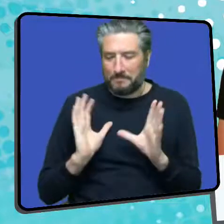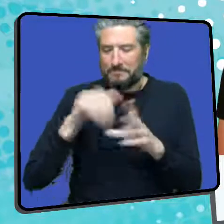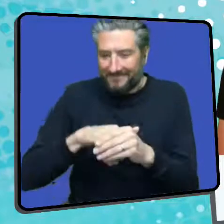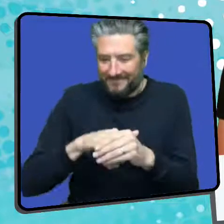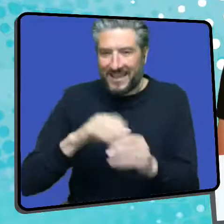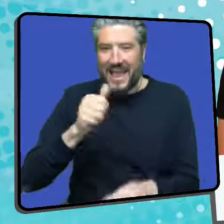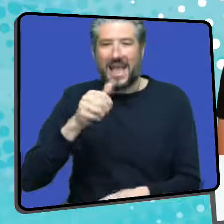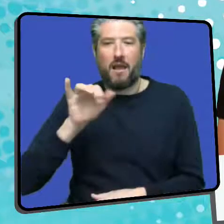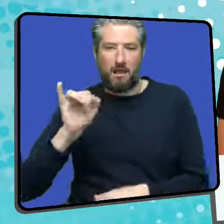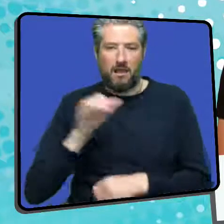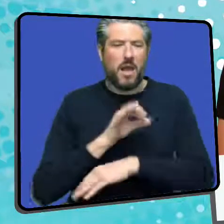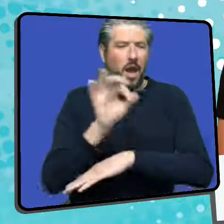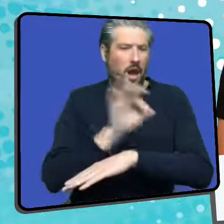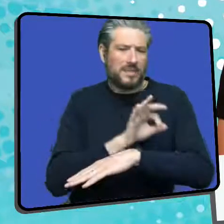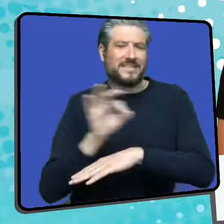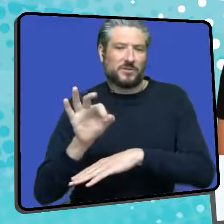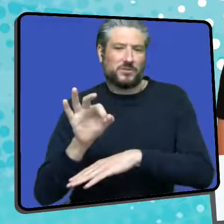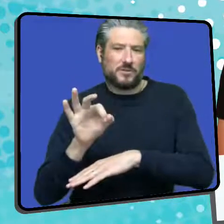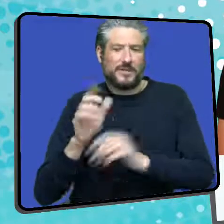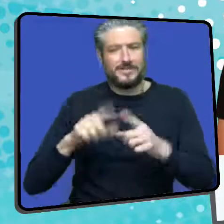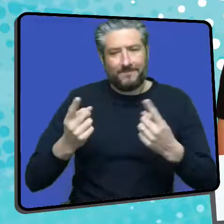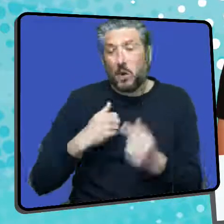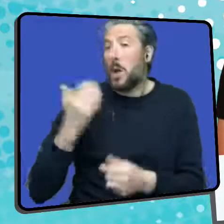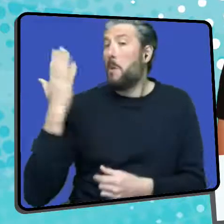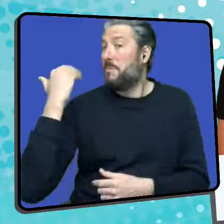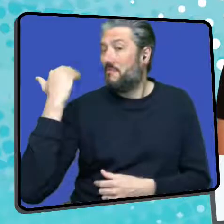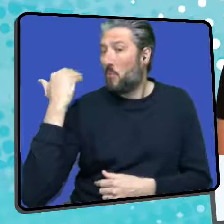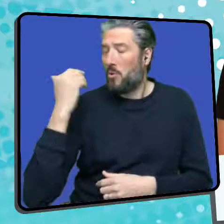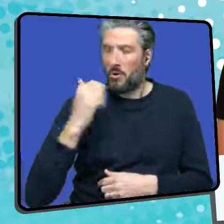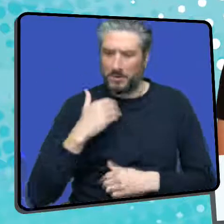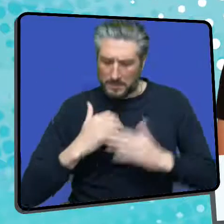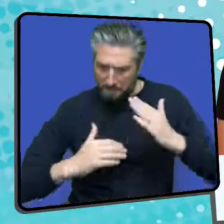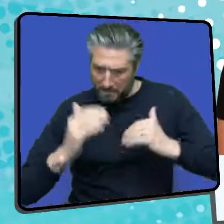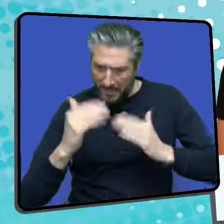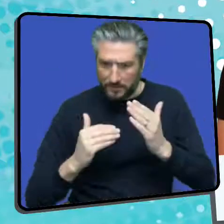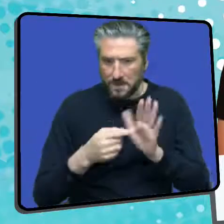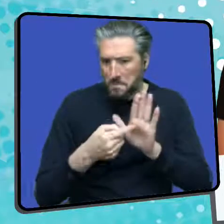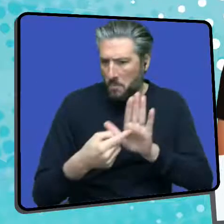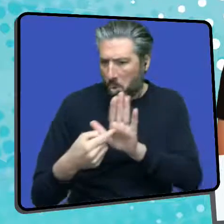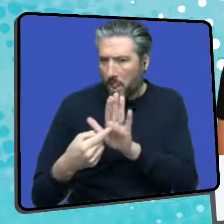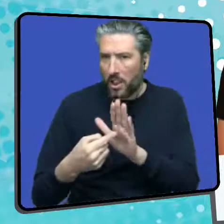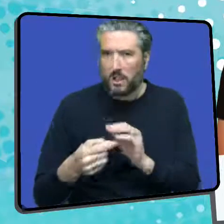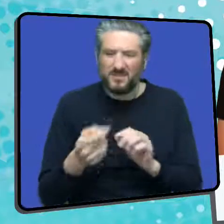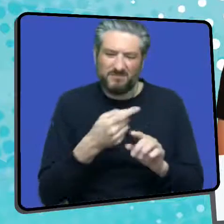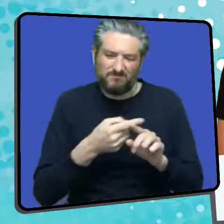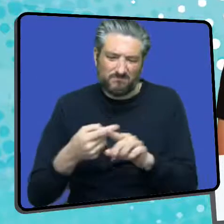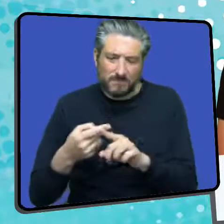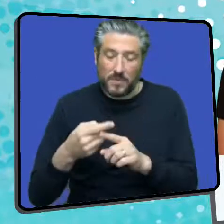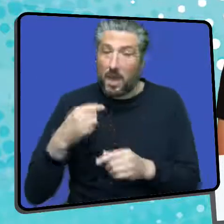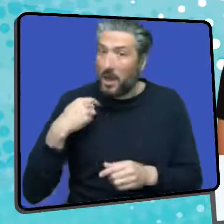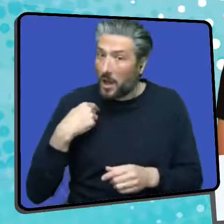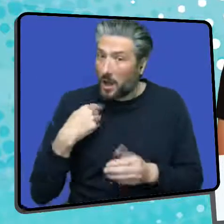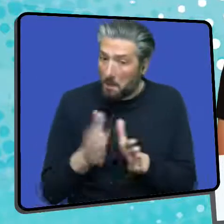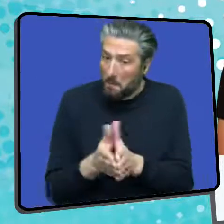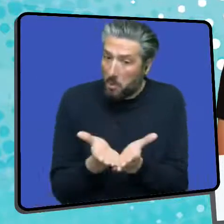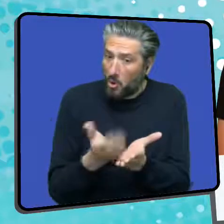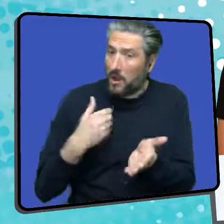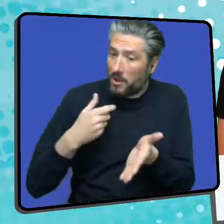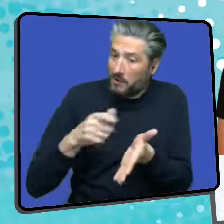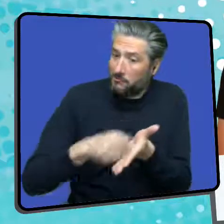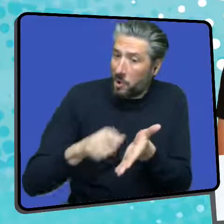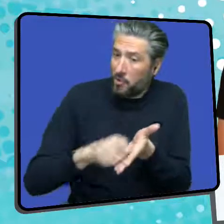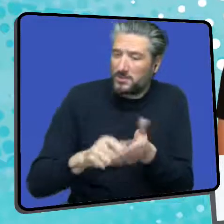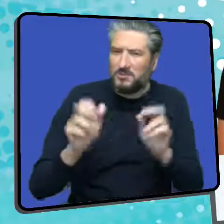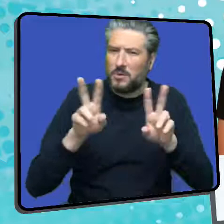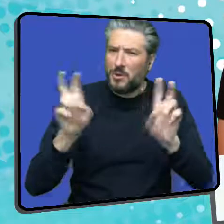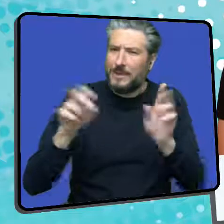than what I used to do. So I used to build models. I even wrote a book about it, deep learning. If anybody remembers that, it's a while